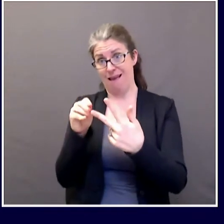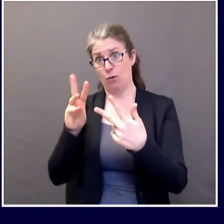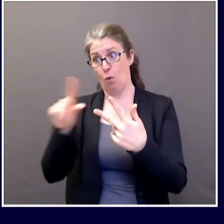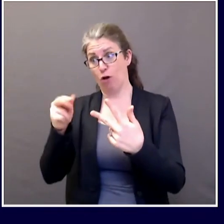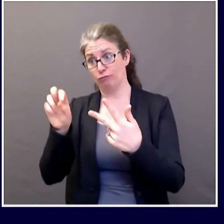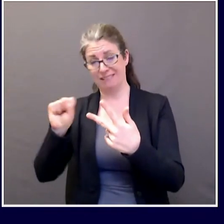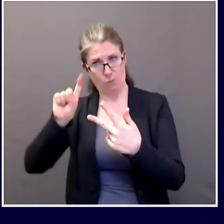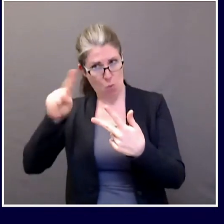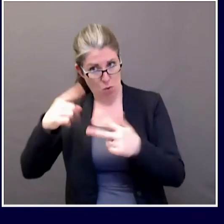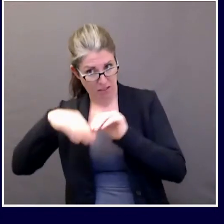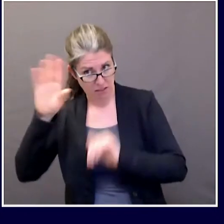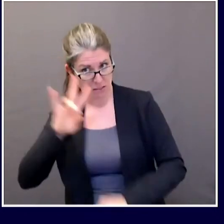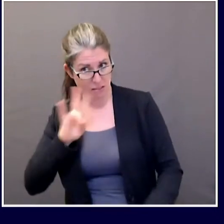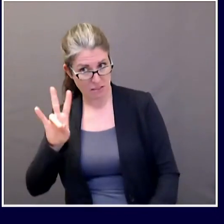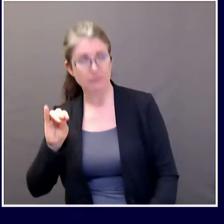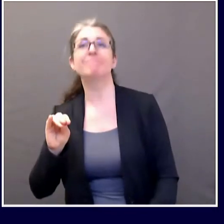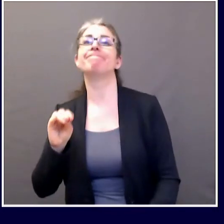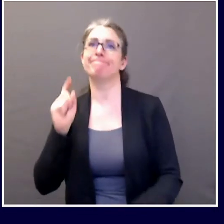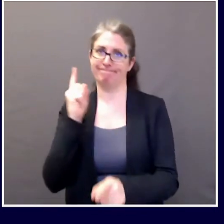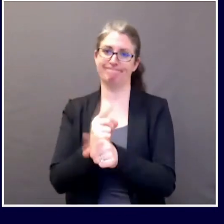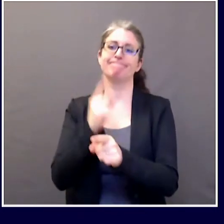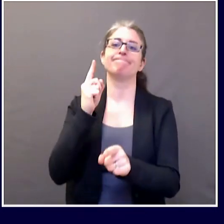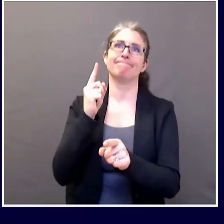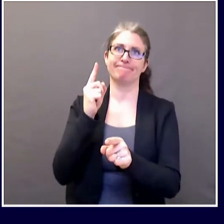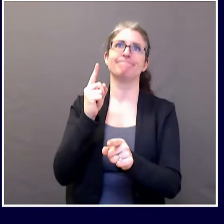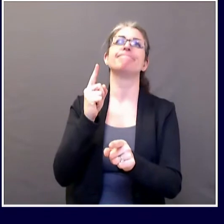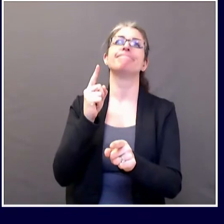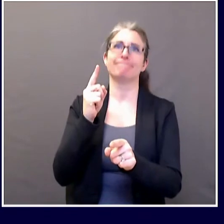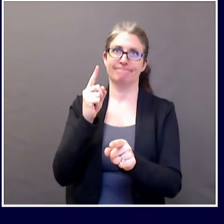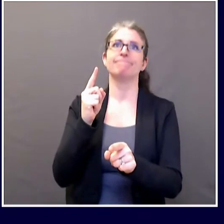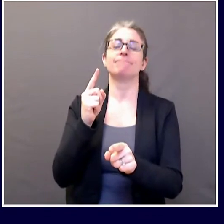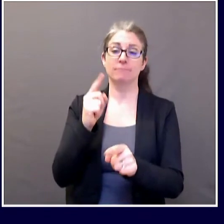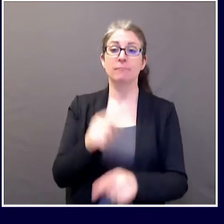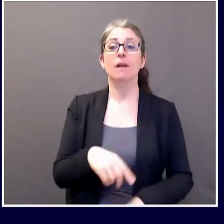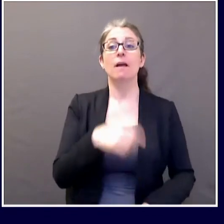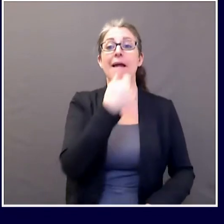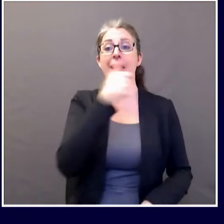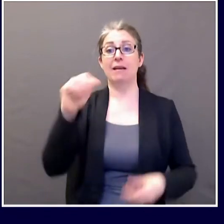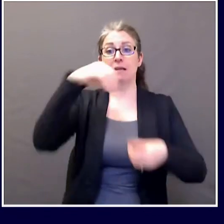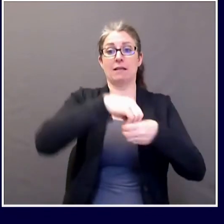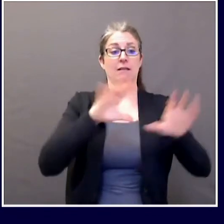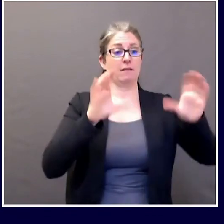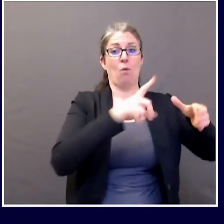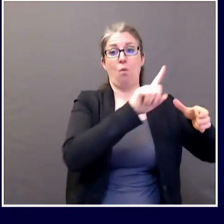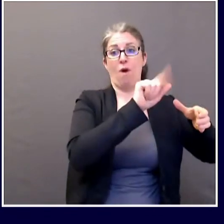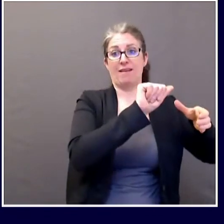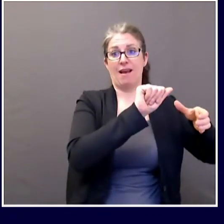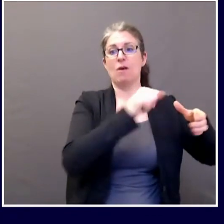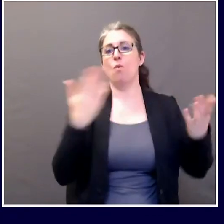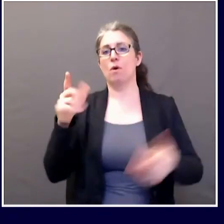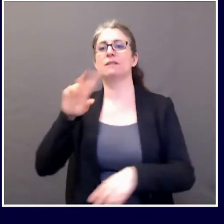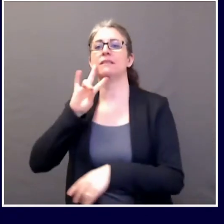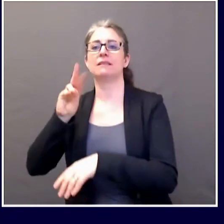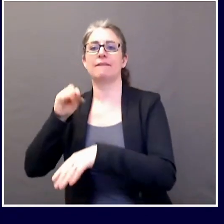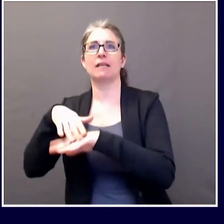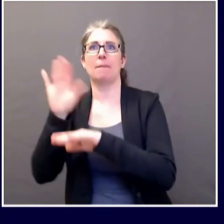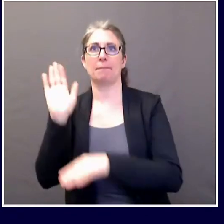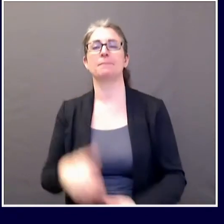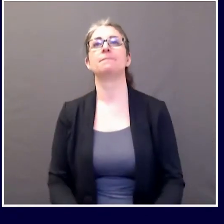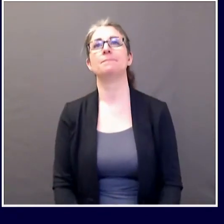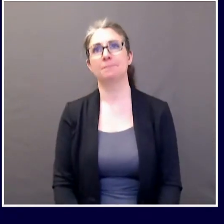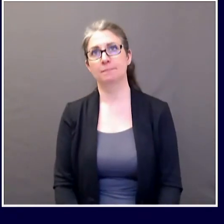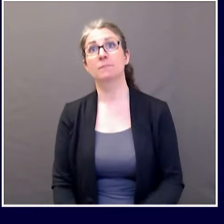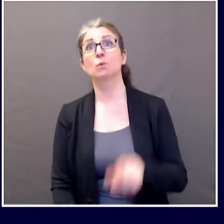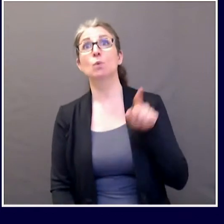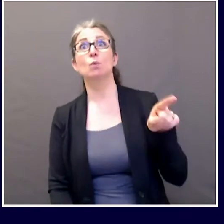That is correct. Mm-hmm. Okay. And you had mentioned the Cross Insurance Center and encouraging people who can get to Bangor, again, people who are eligible, to